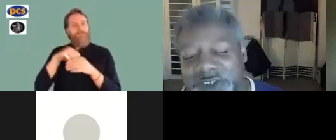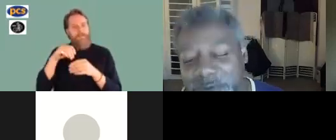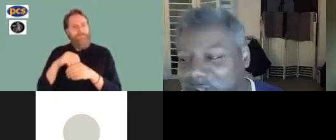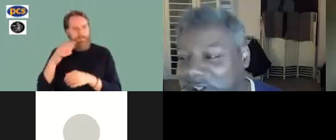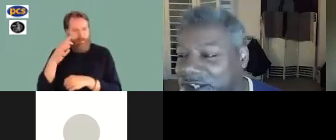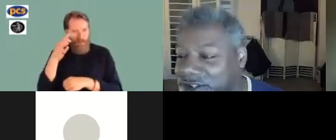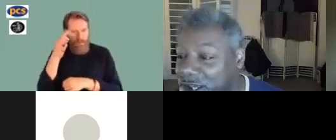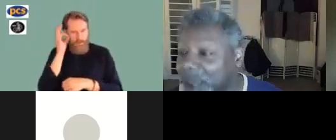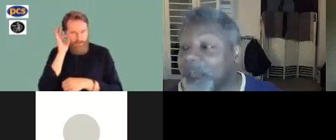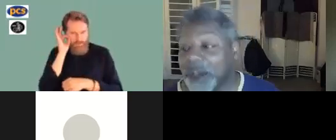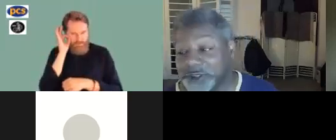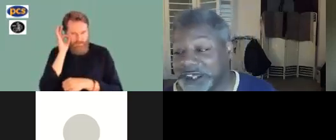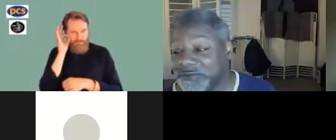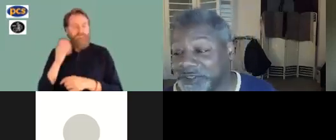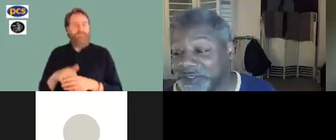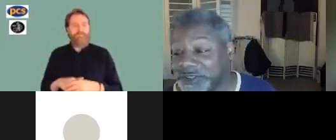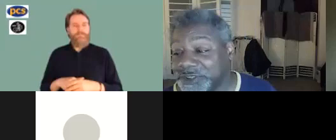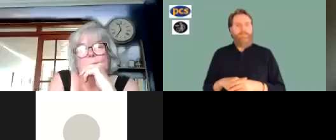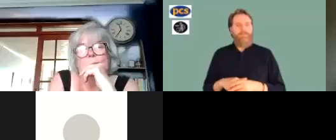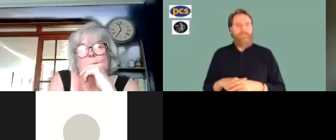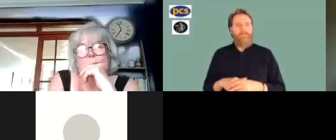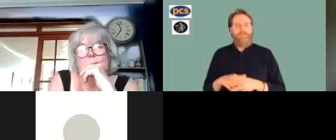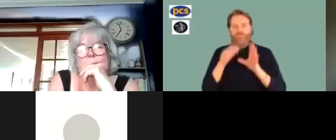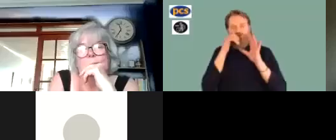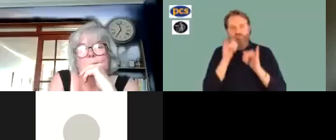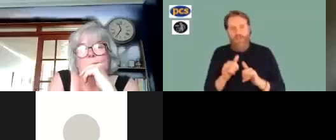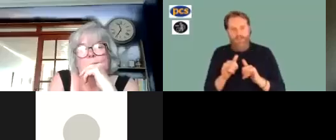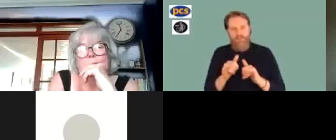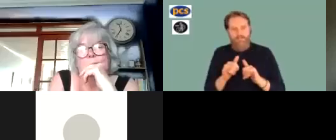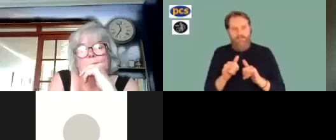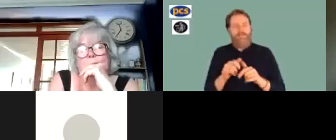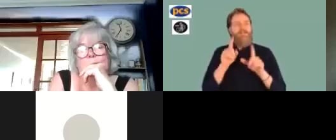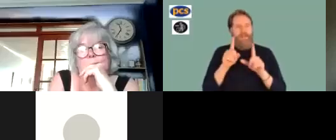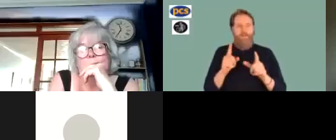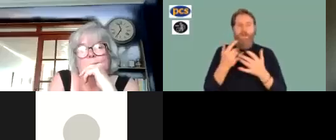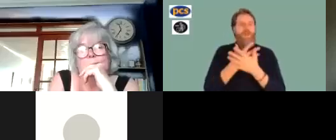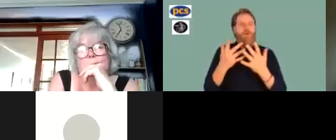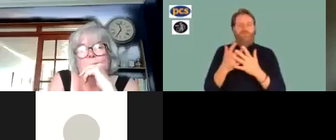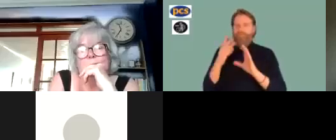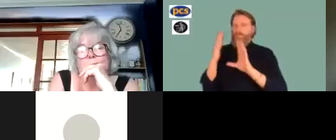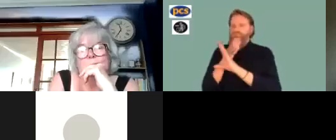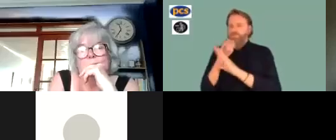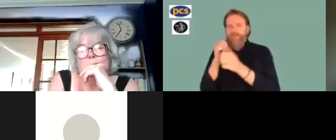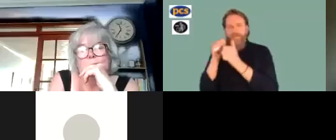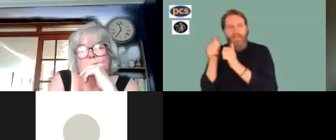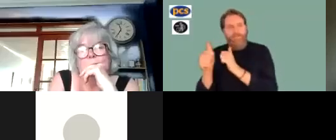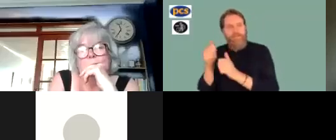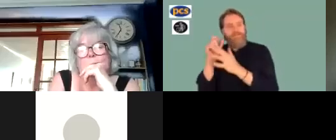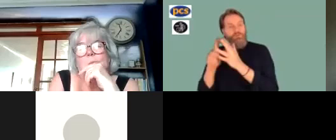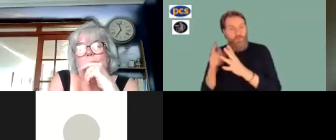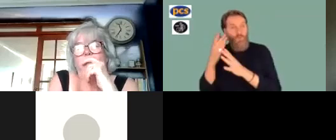it's circulated. I'd also like to emphasise the high number of outsourced workers in our group and the fact that Black workers are just